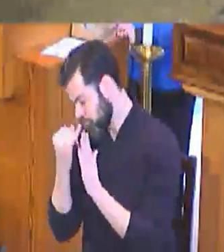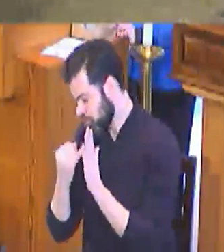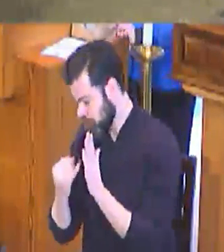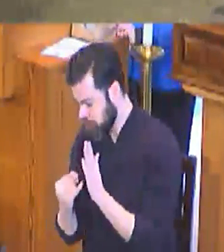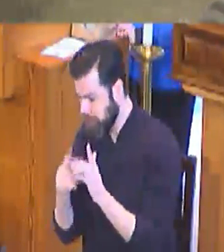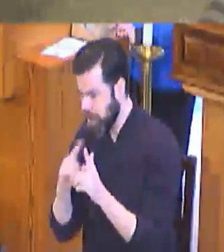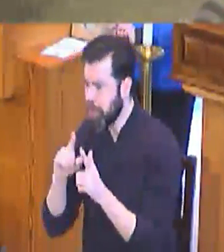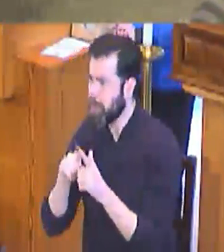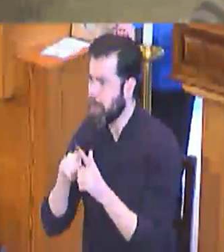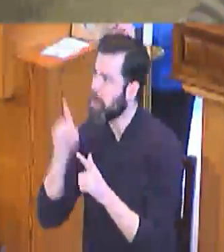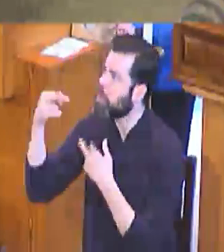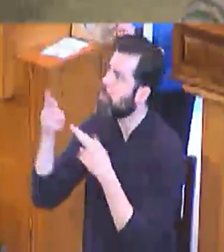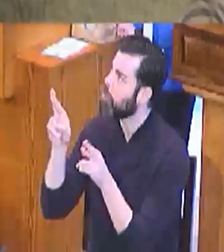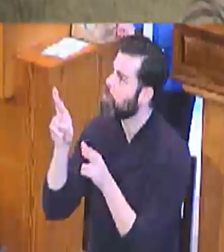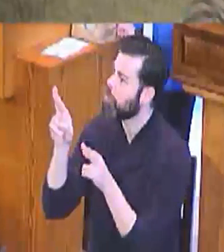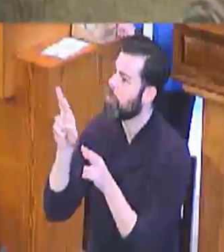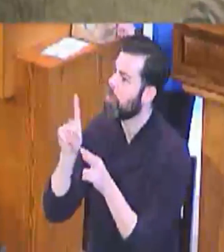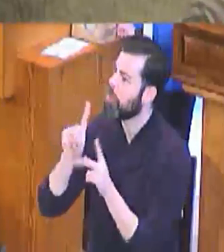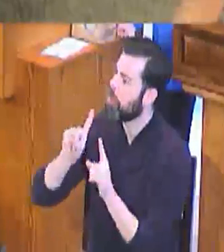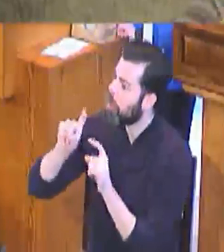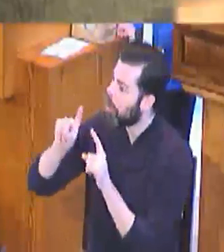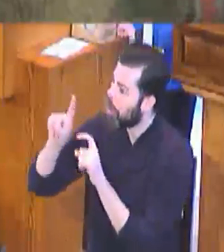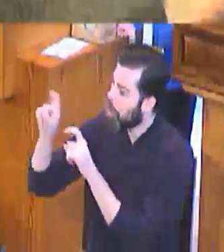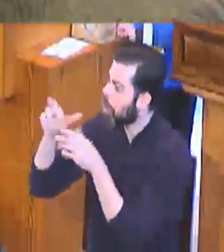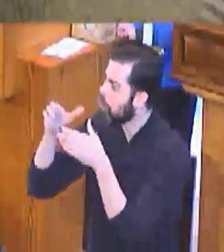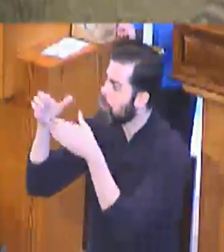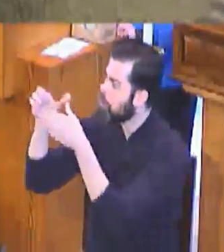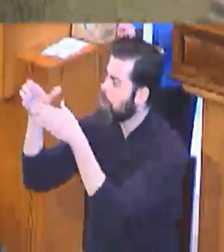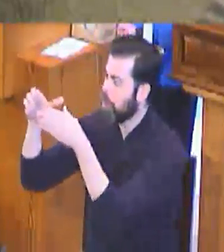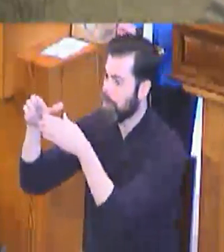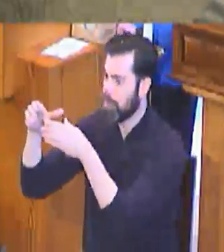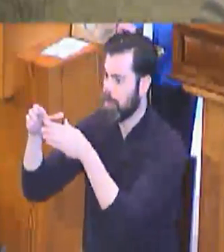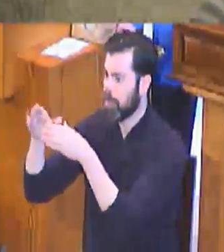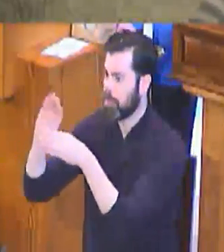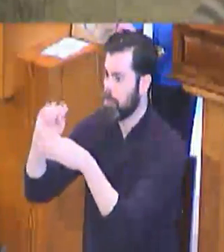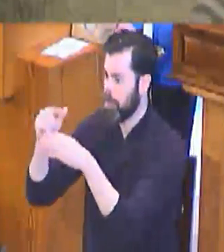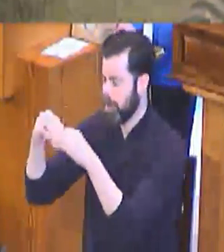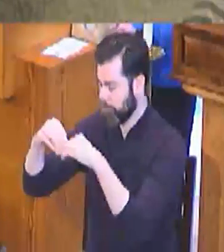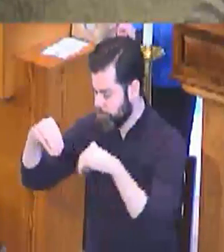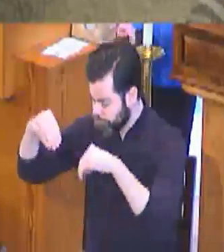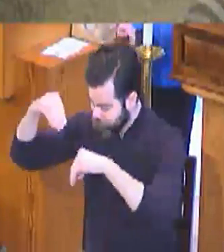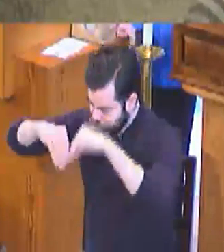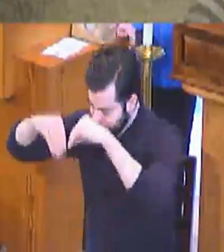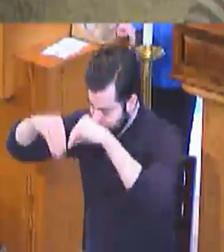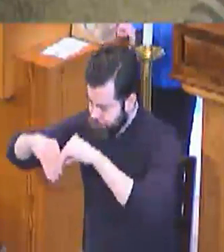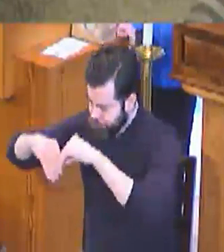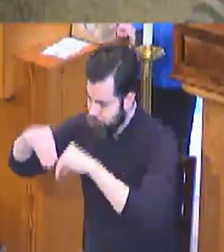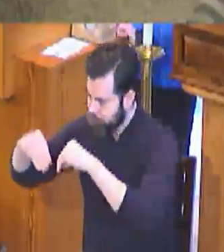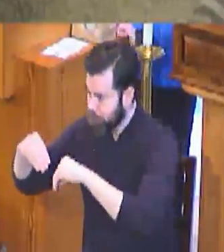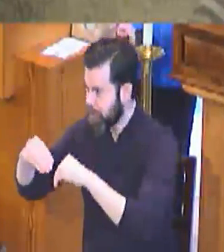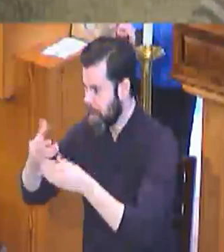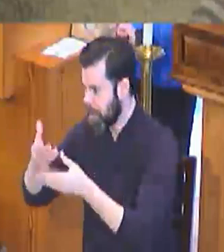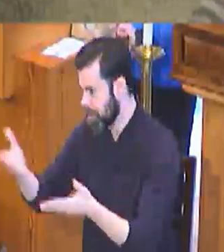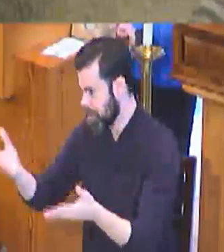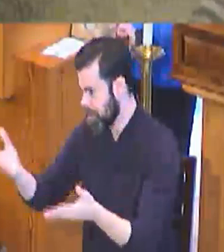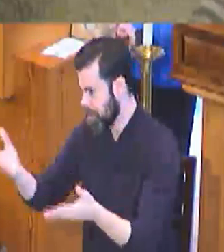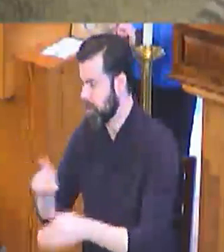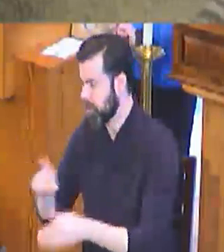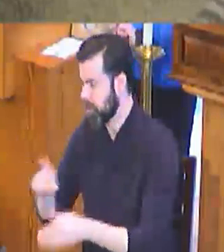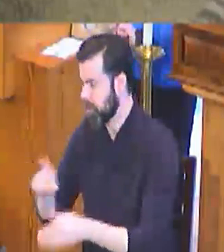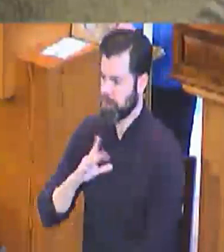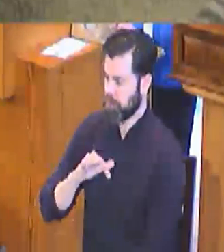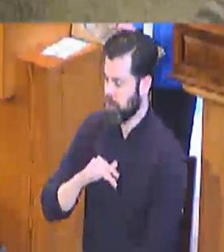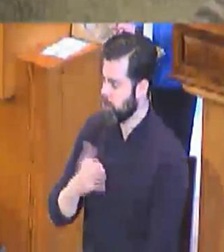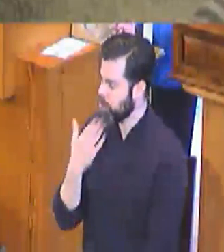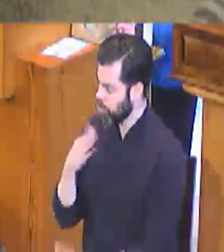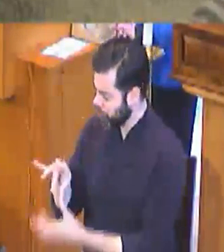room up there, and they all kind of just packed a bunch of stuff in the bags, and it was really cool. It was a nice